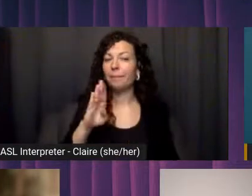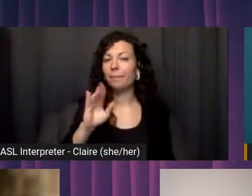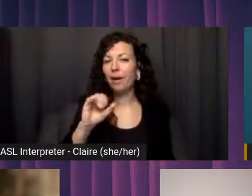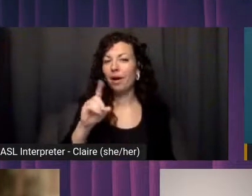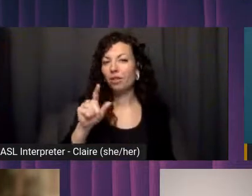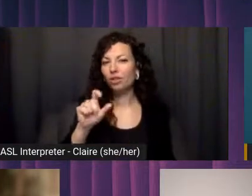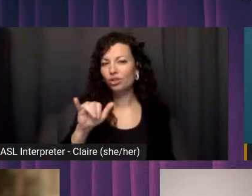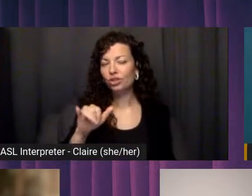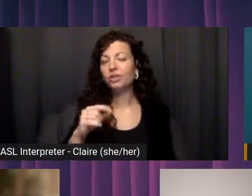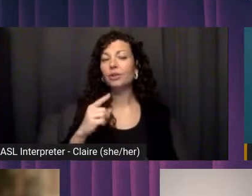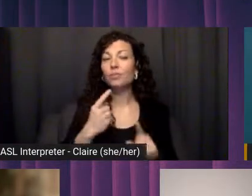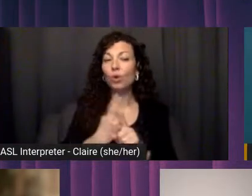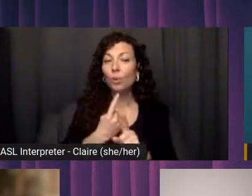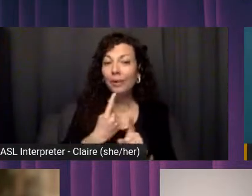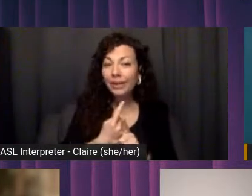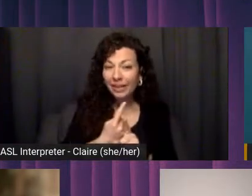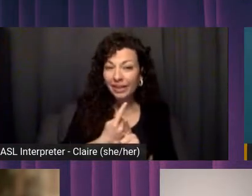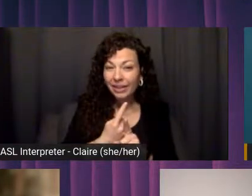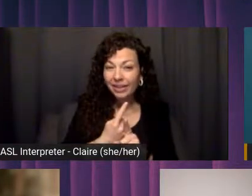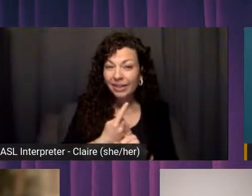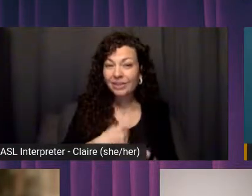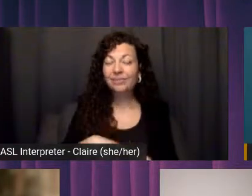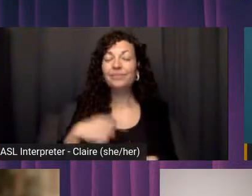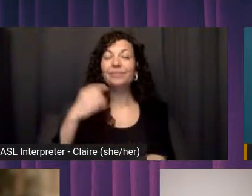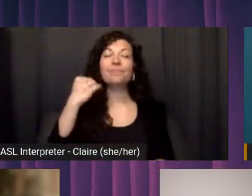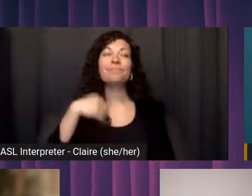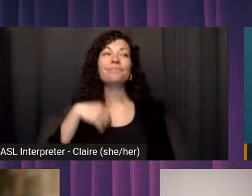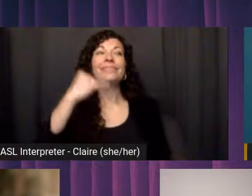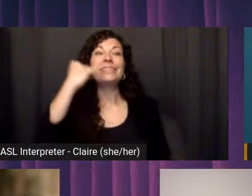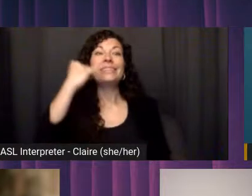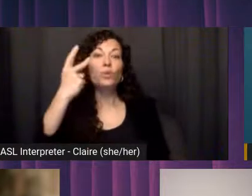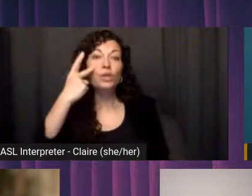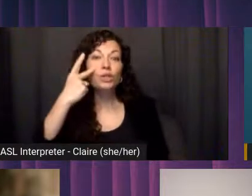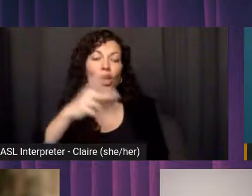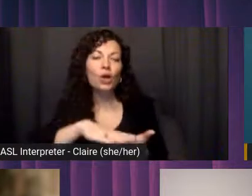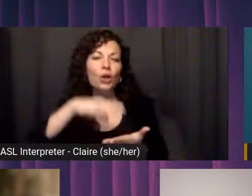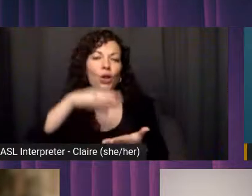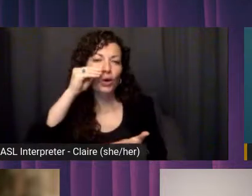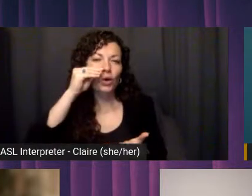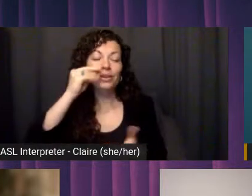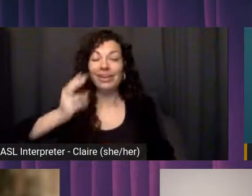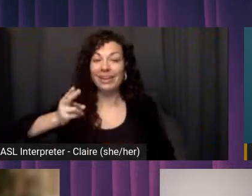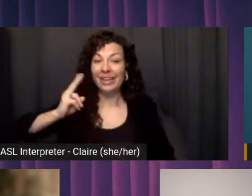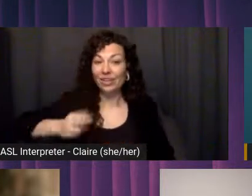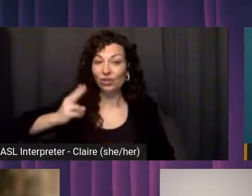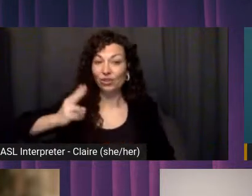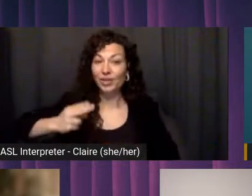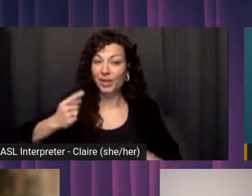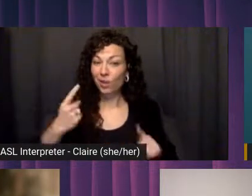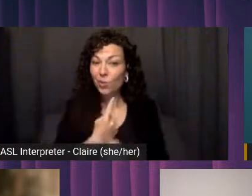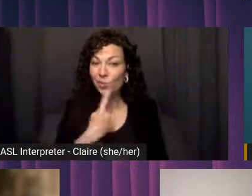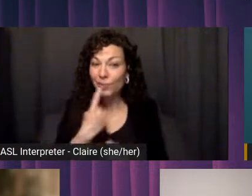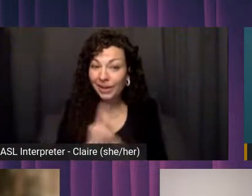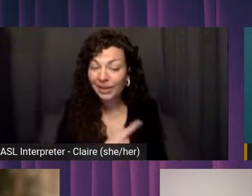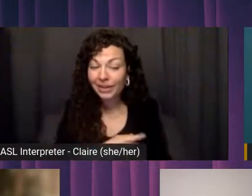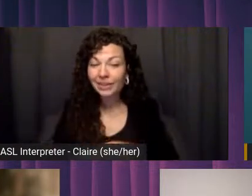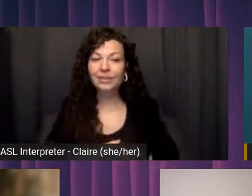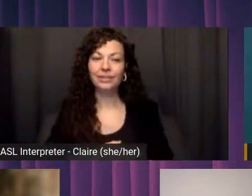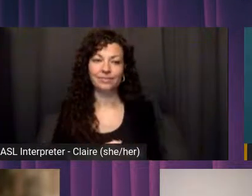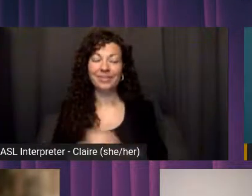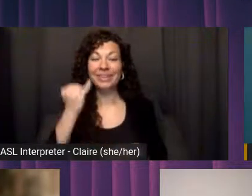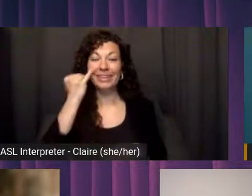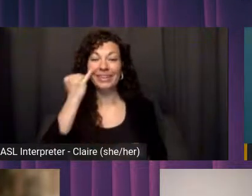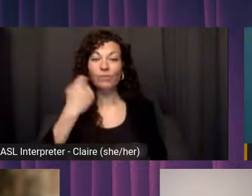and gender, if we were taught history properly, if we were taught that this is a normal and